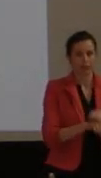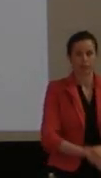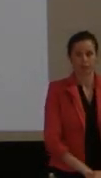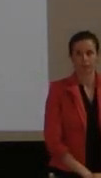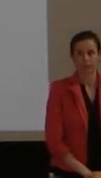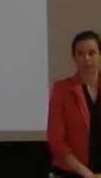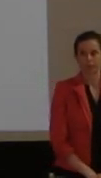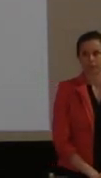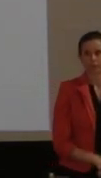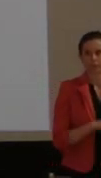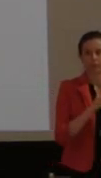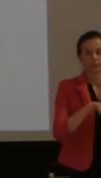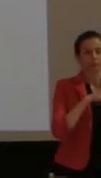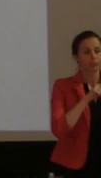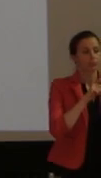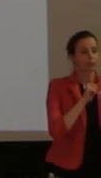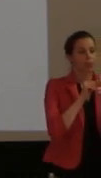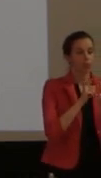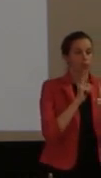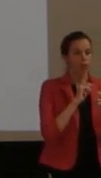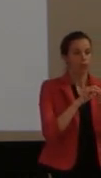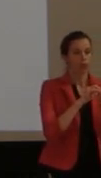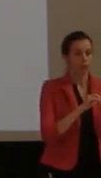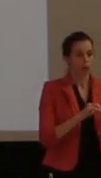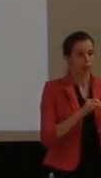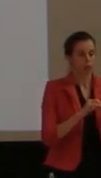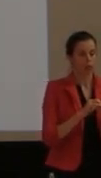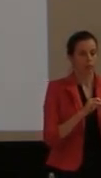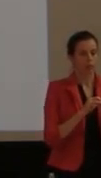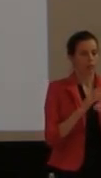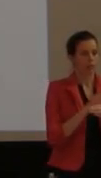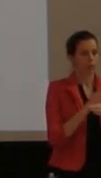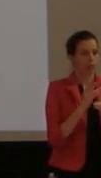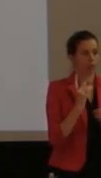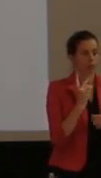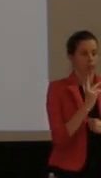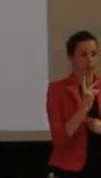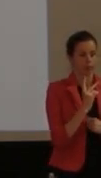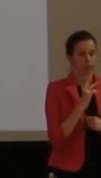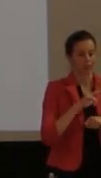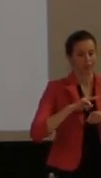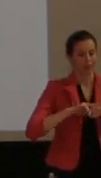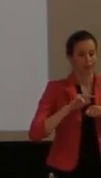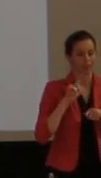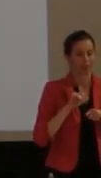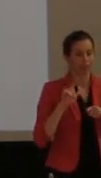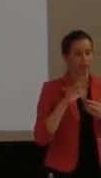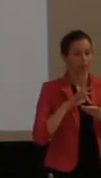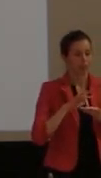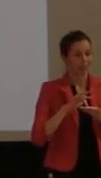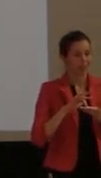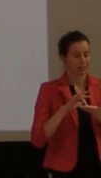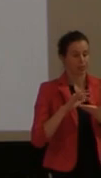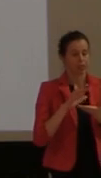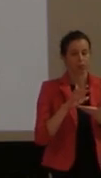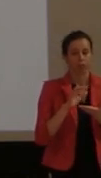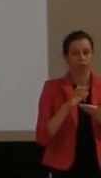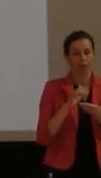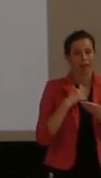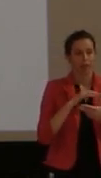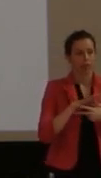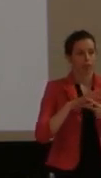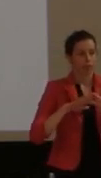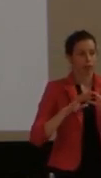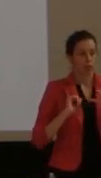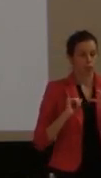So the specific goals of the partnership between the All of Us Research Program and the National Library of Medicine fall along these three